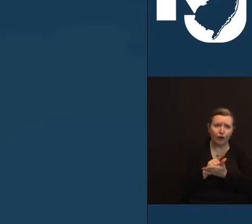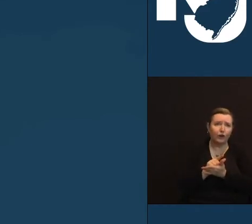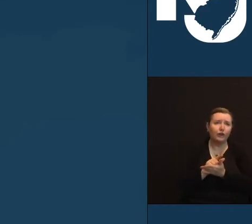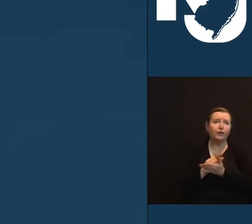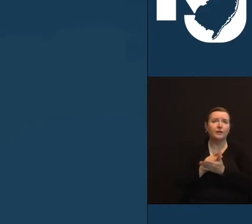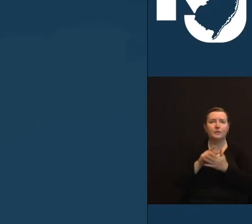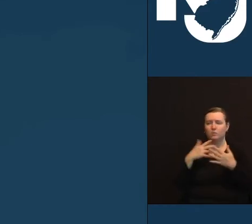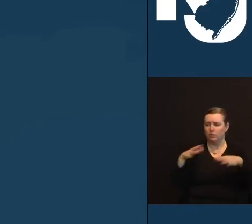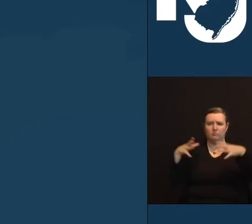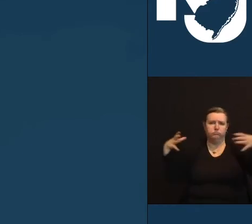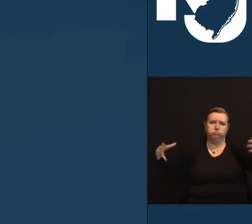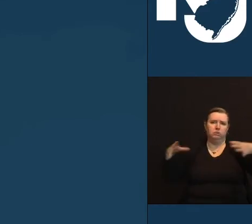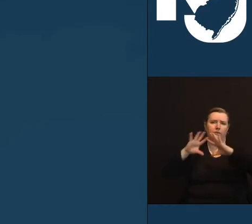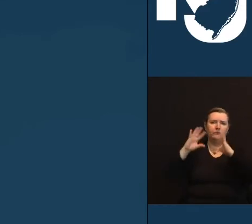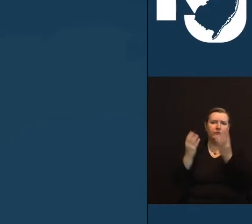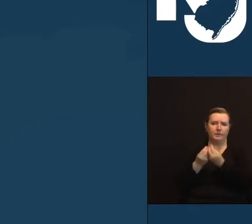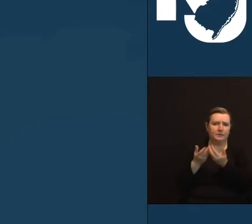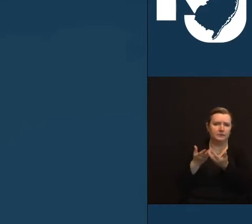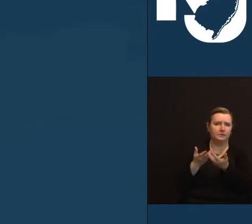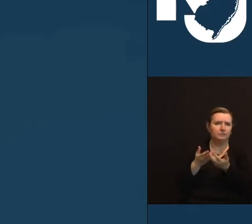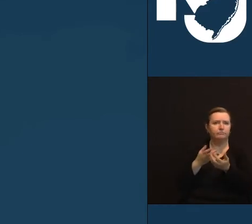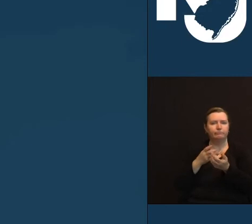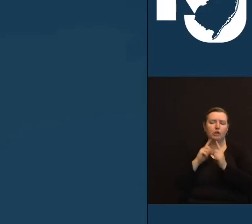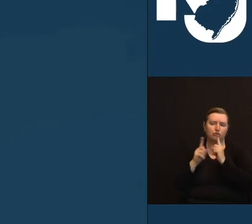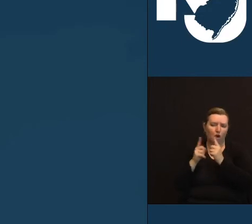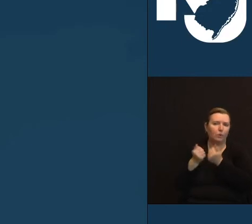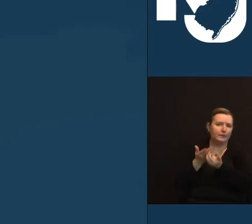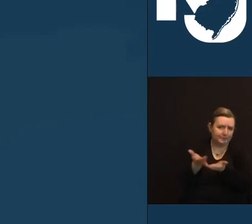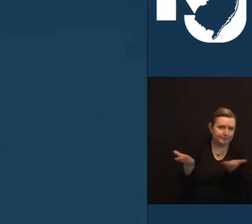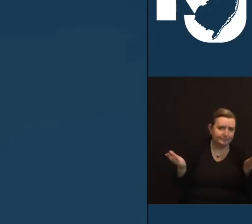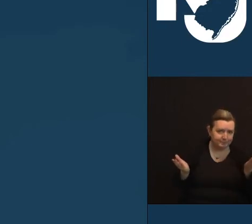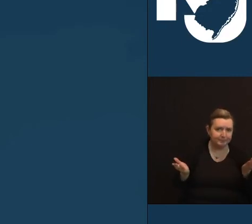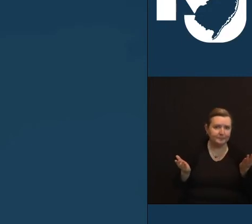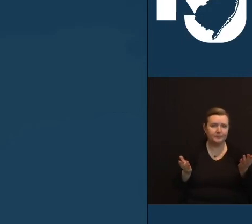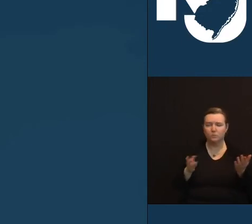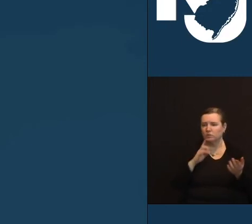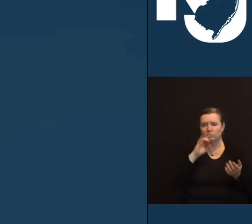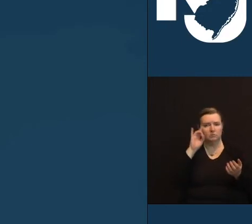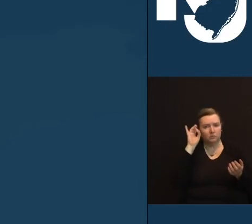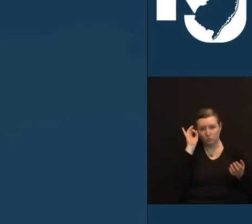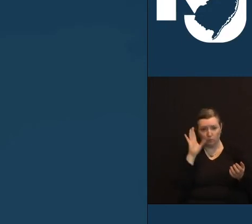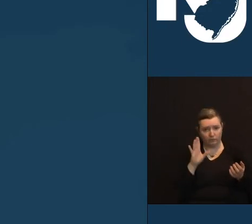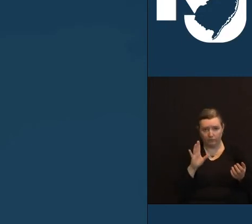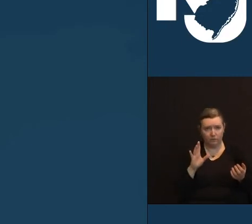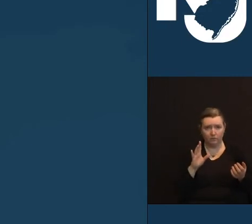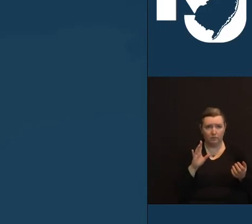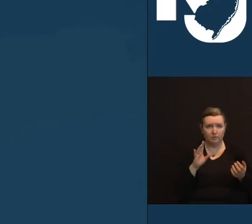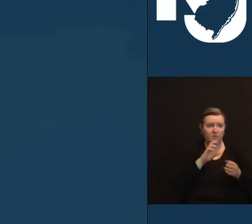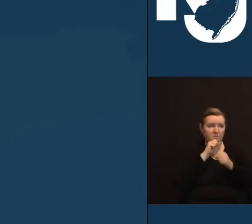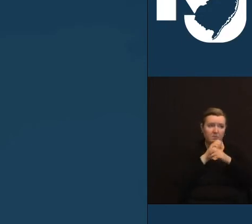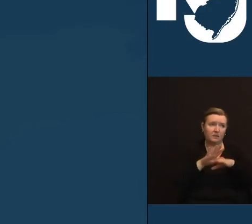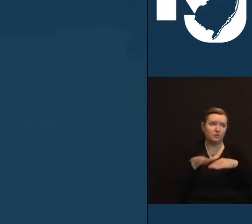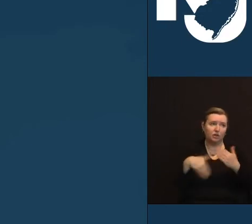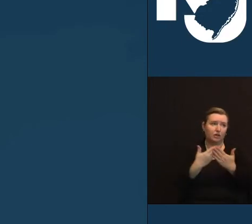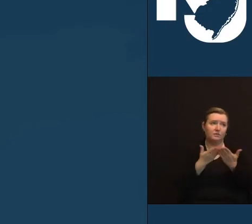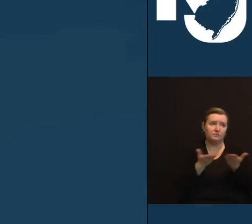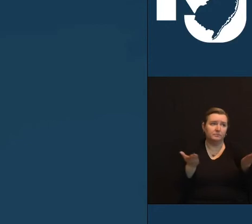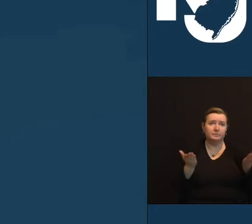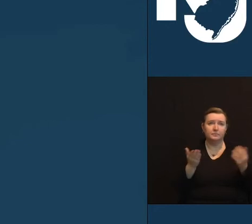only imagine how they are reacting to this. God bless them all. Her mom said